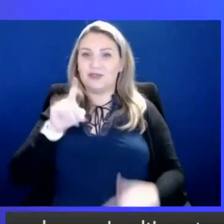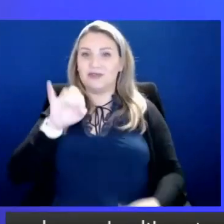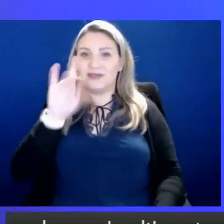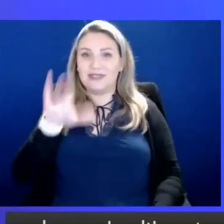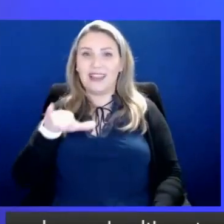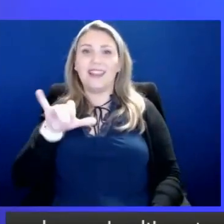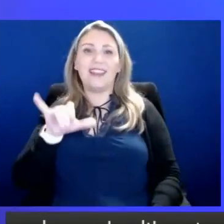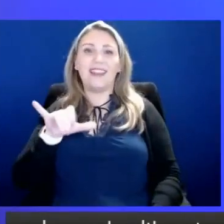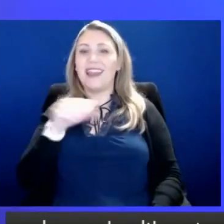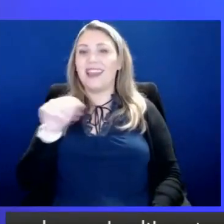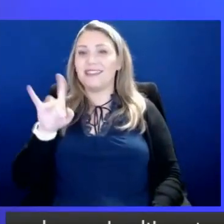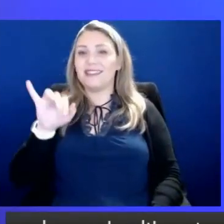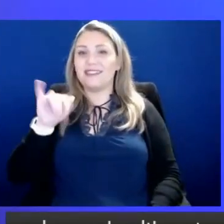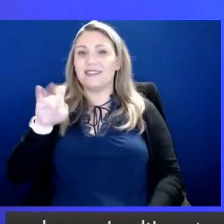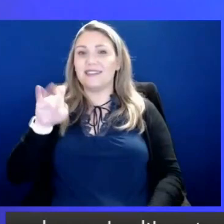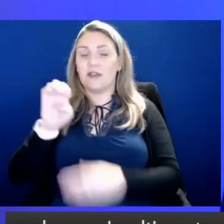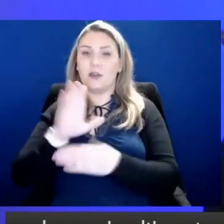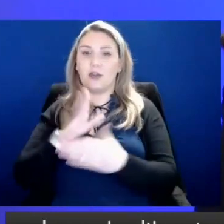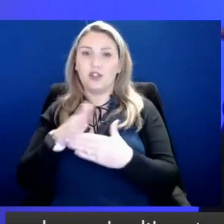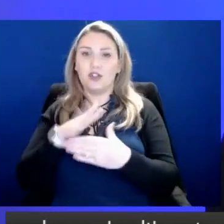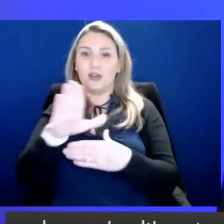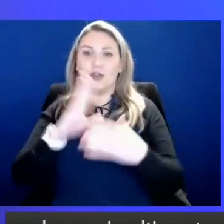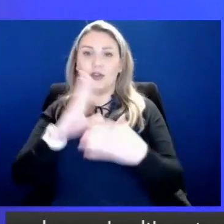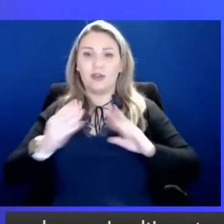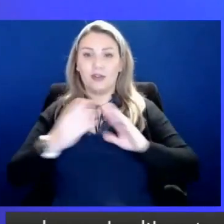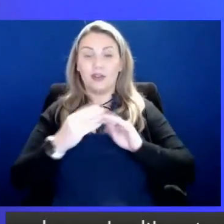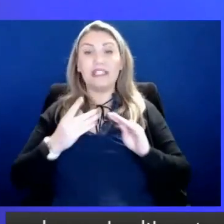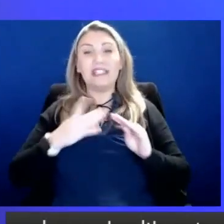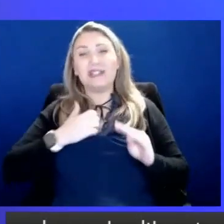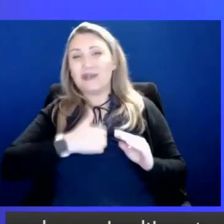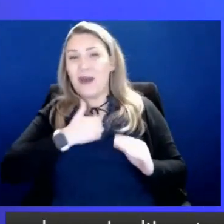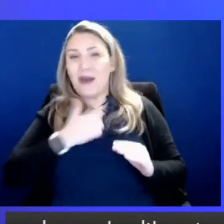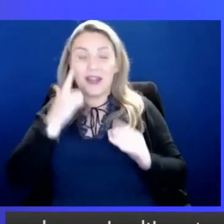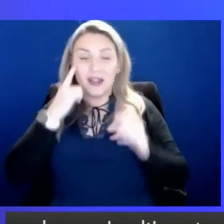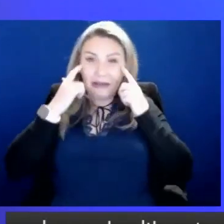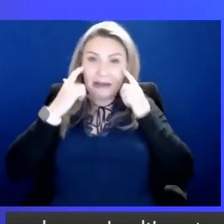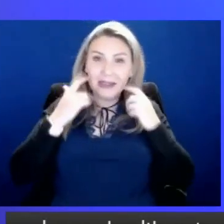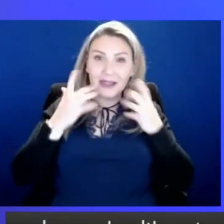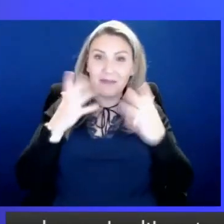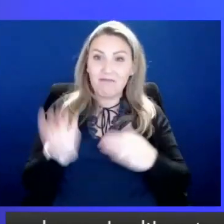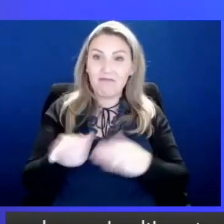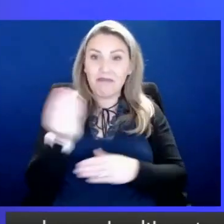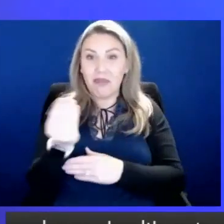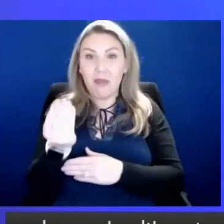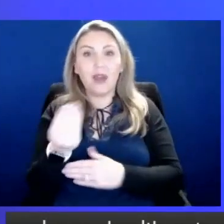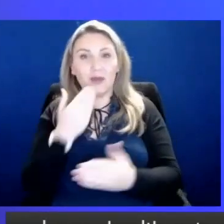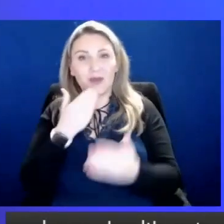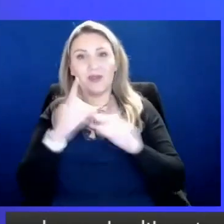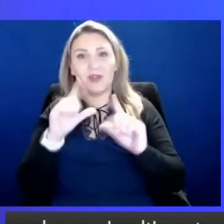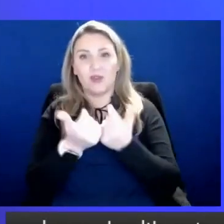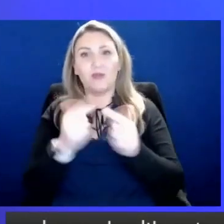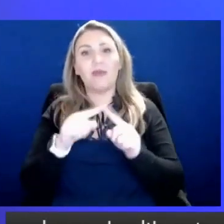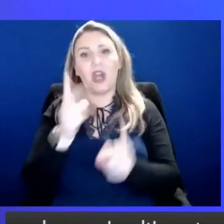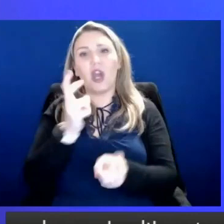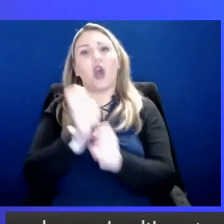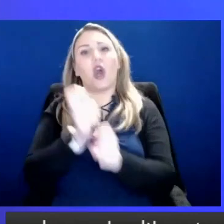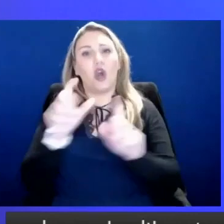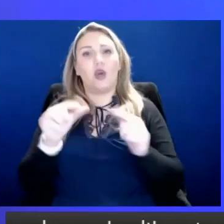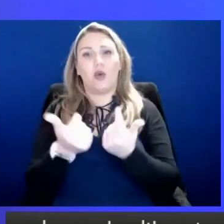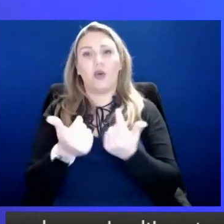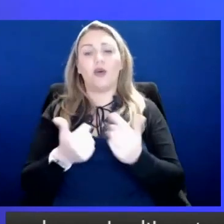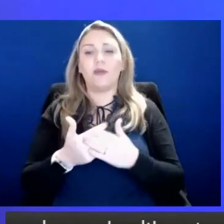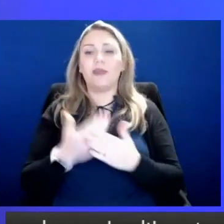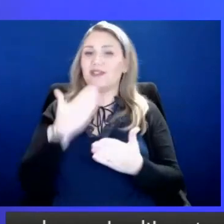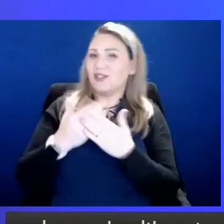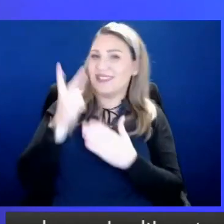your stories. And I'm sorry if I'm tearful. Monday was a good group, but a hard group. And it's good to see you ladies